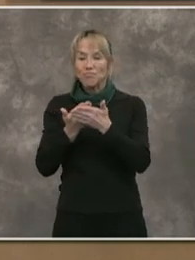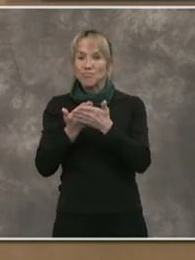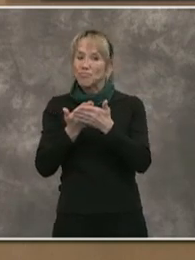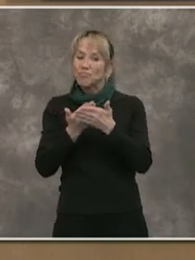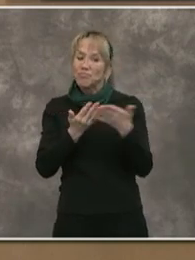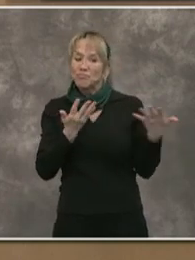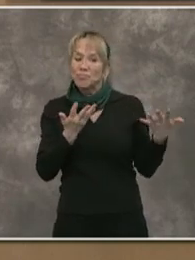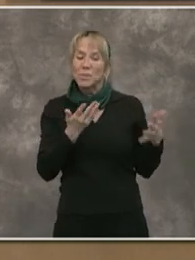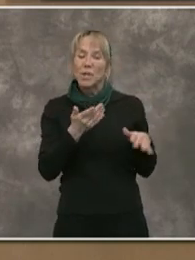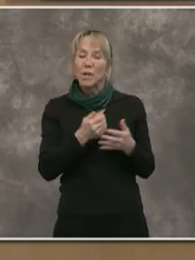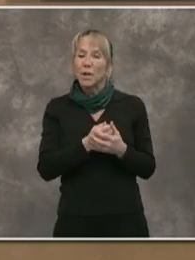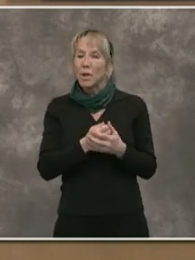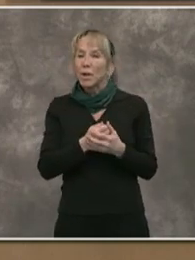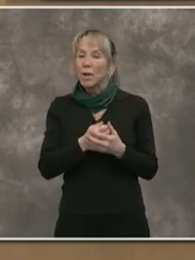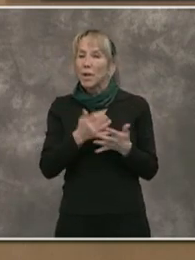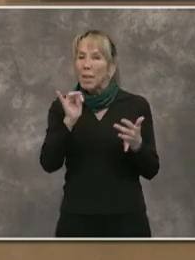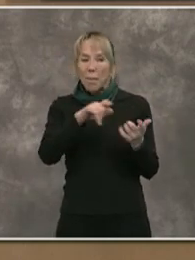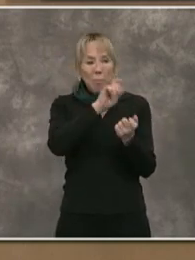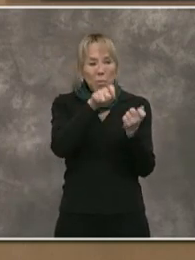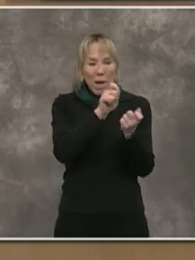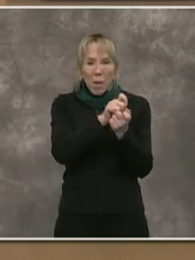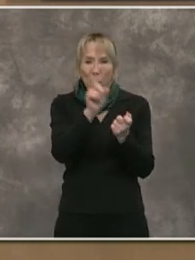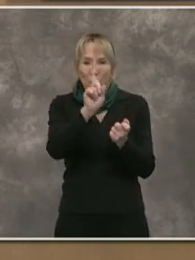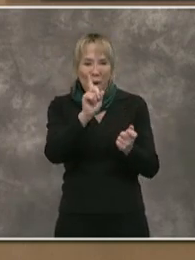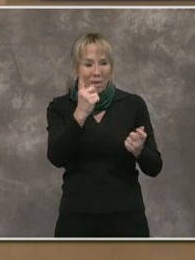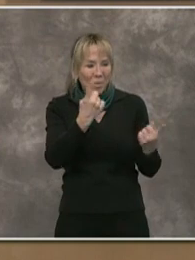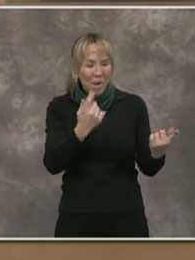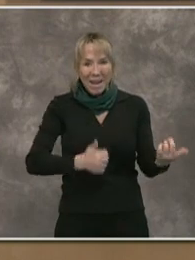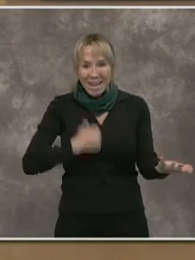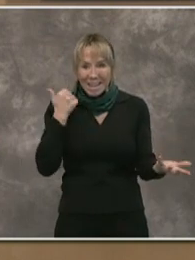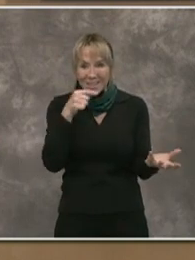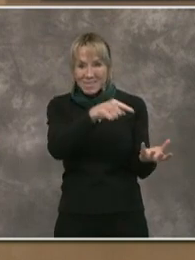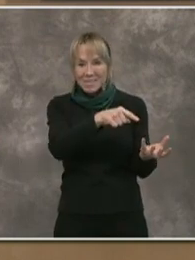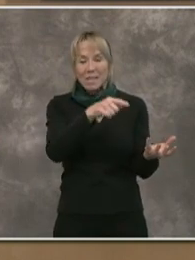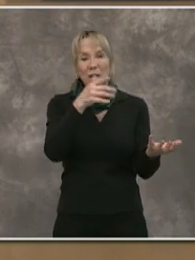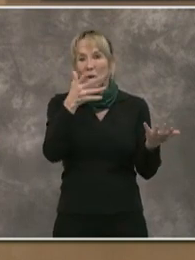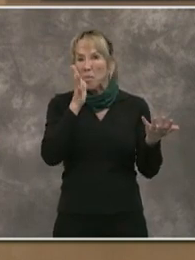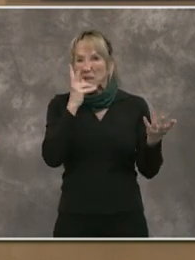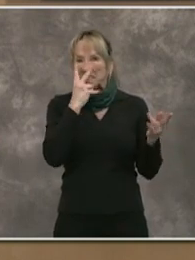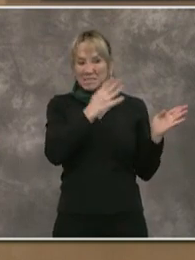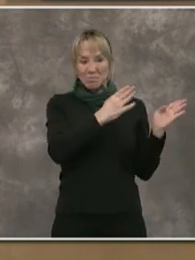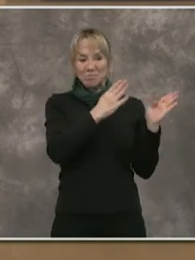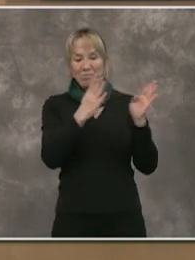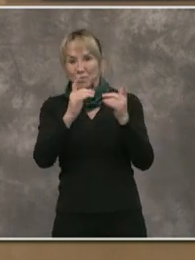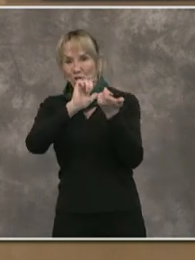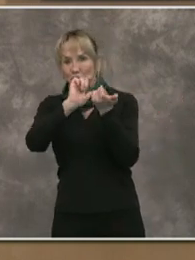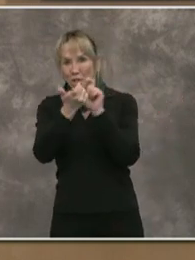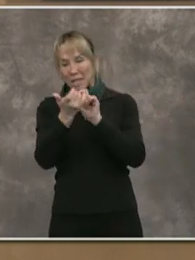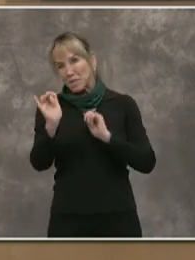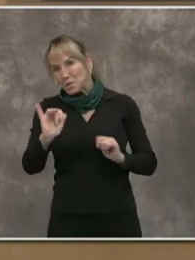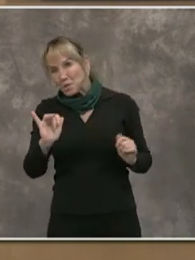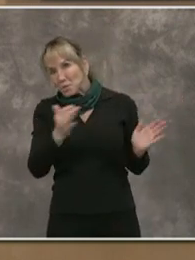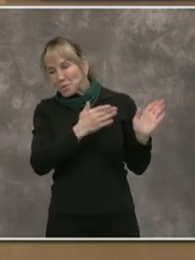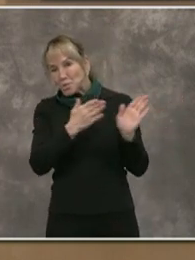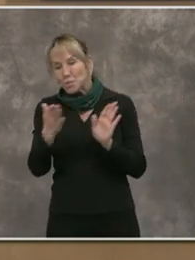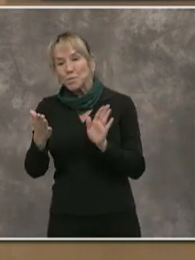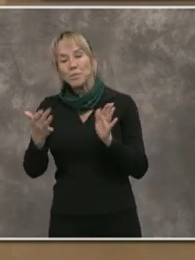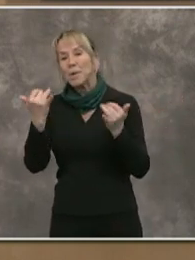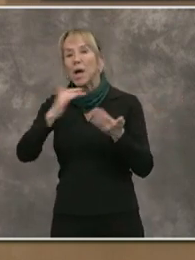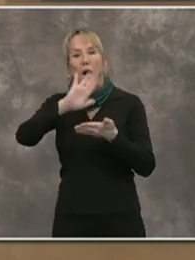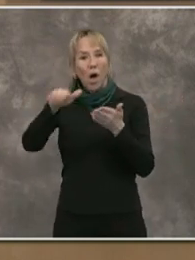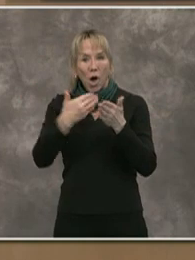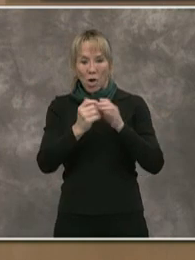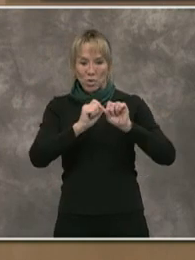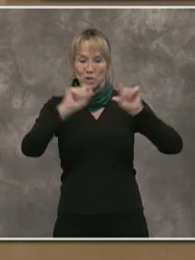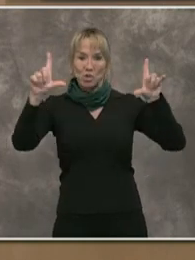that, like the precise location where somebody lives, that will change over time. So you'll see, we put on every chart that